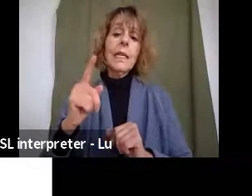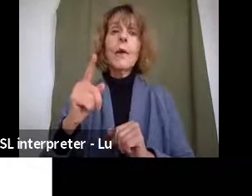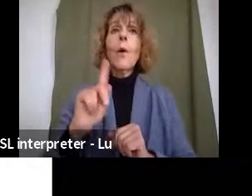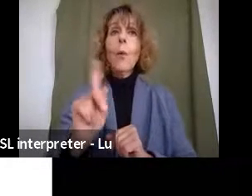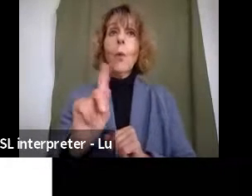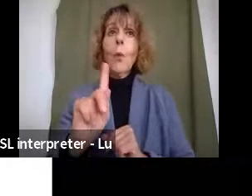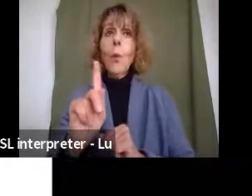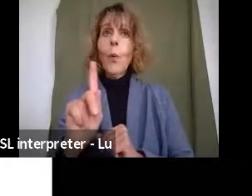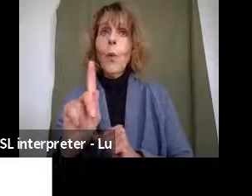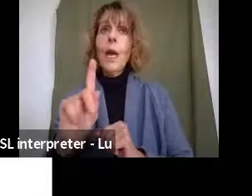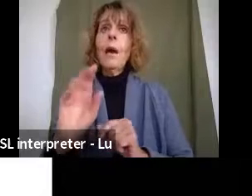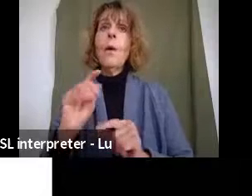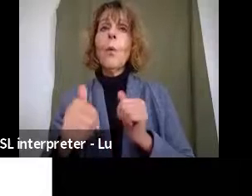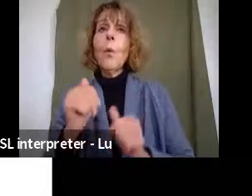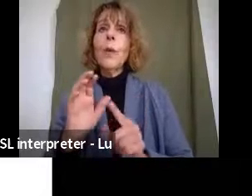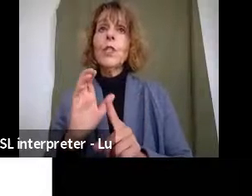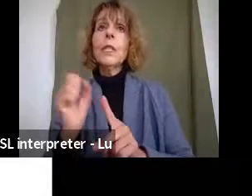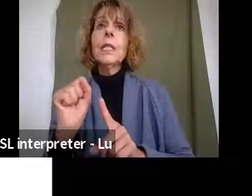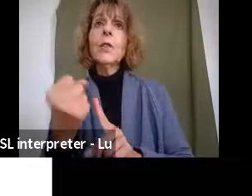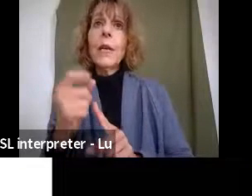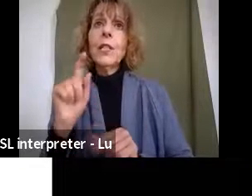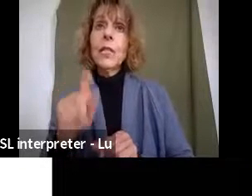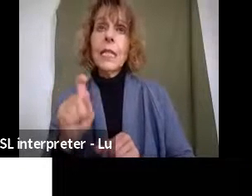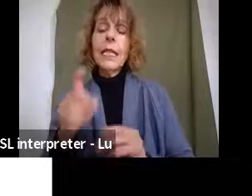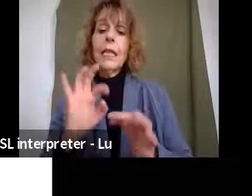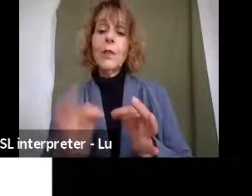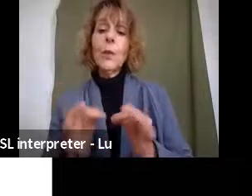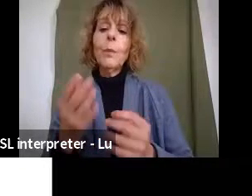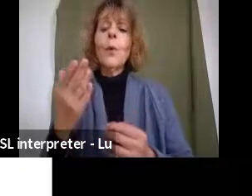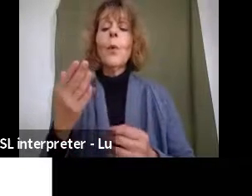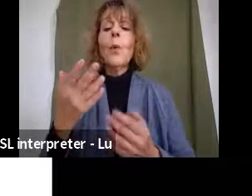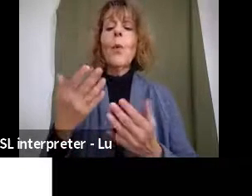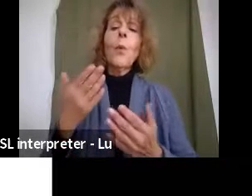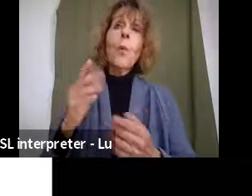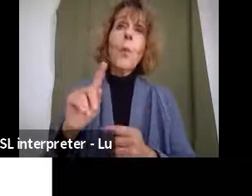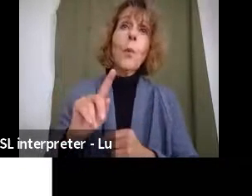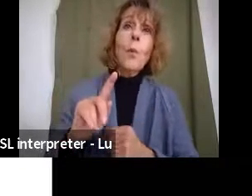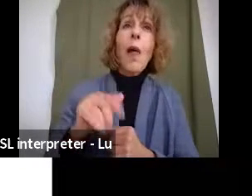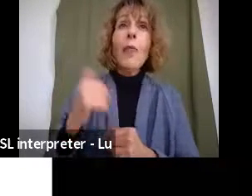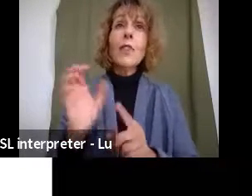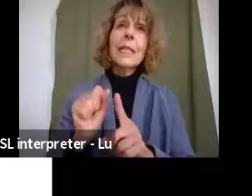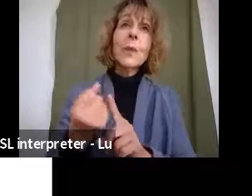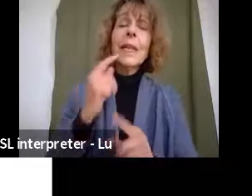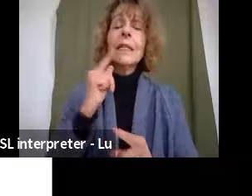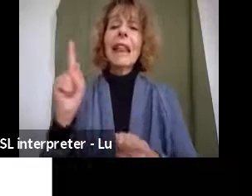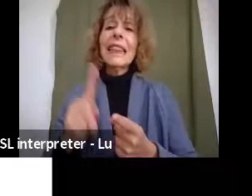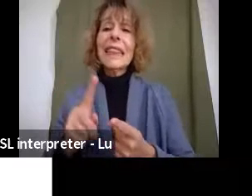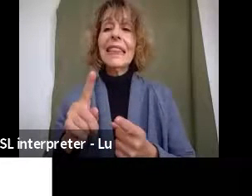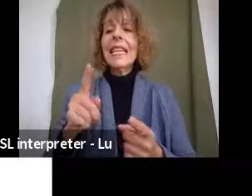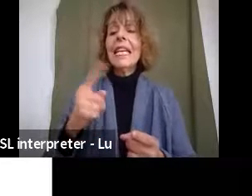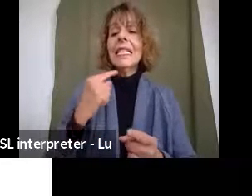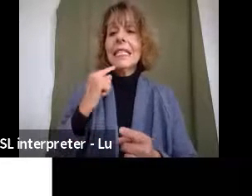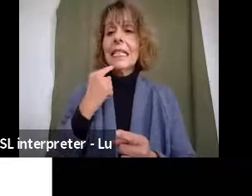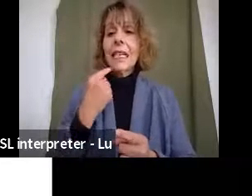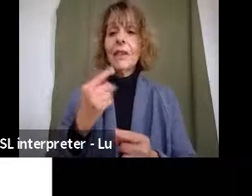into a fair amount of detail. So discussing diagnosis, symptoms, medical